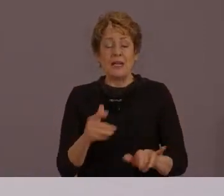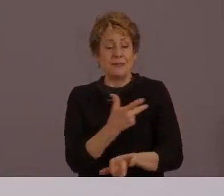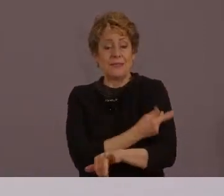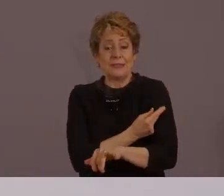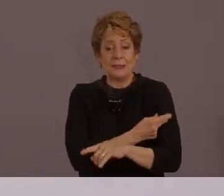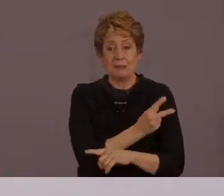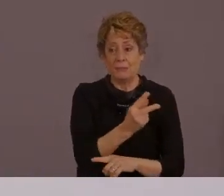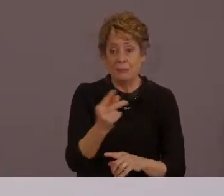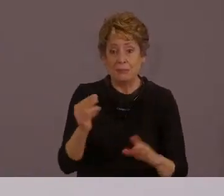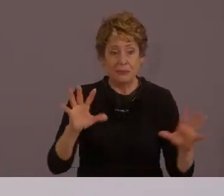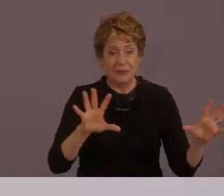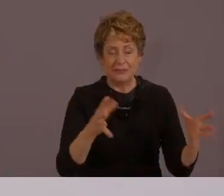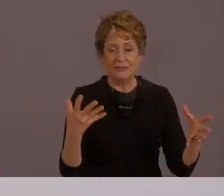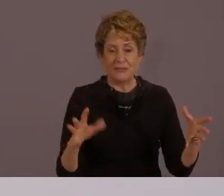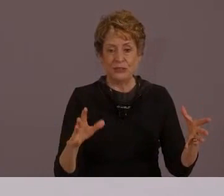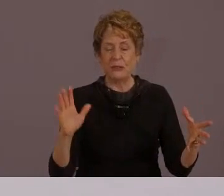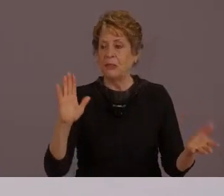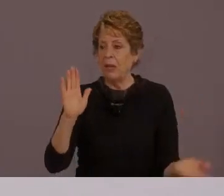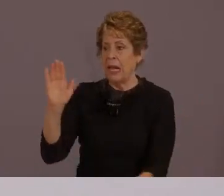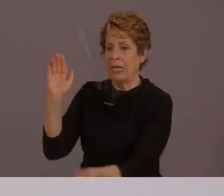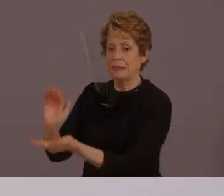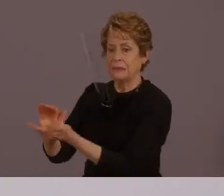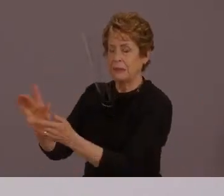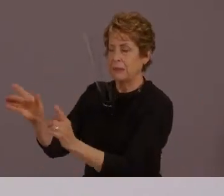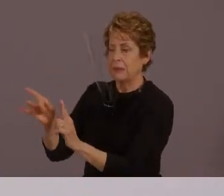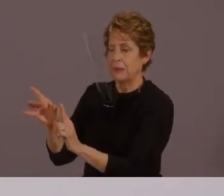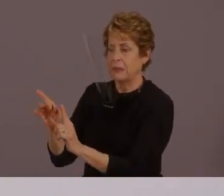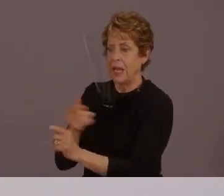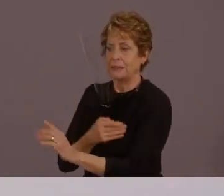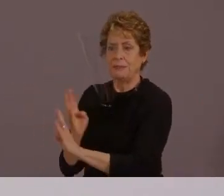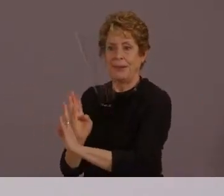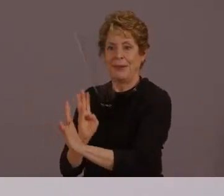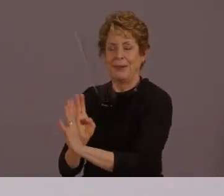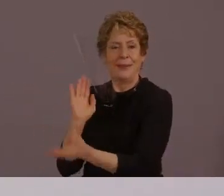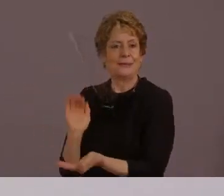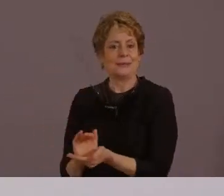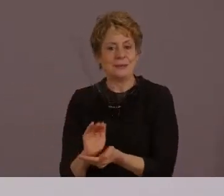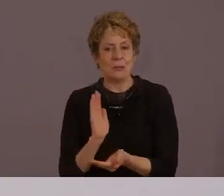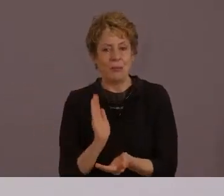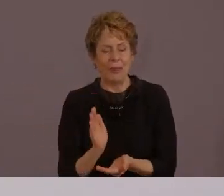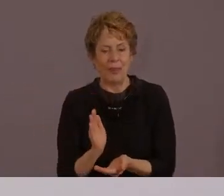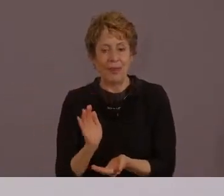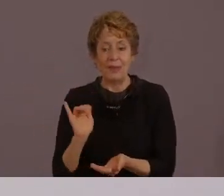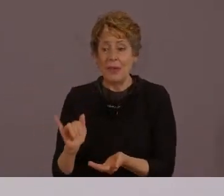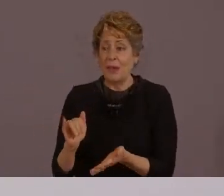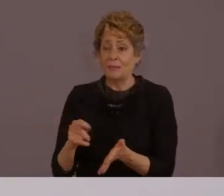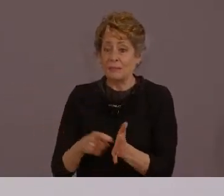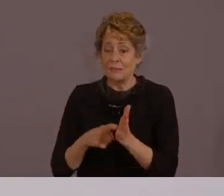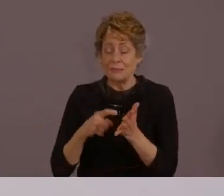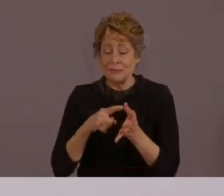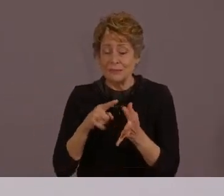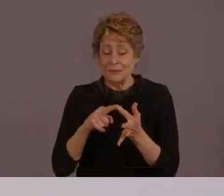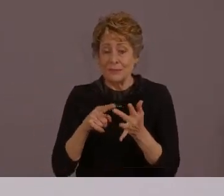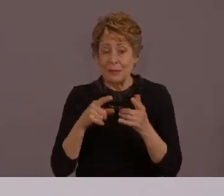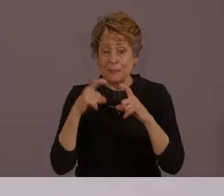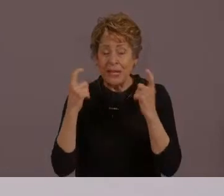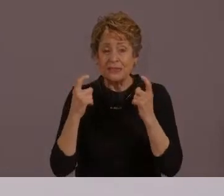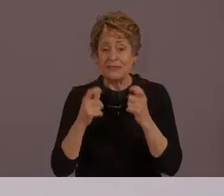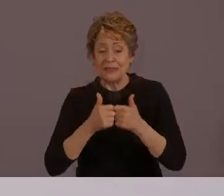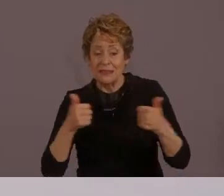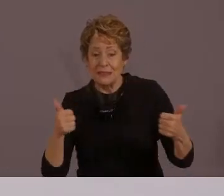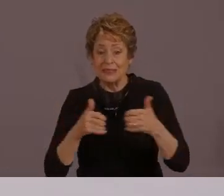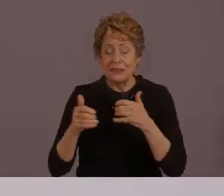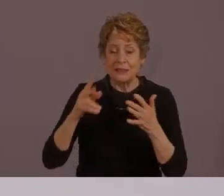our hospitalizations, which was really the intent of a lot of the mitigation strategies. As we continue to see cases go down,